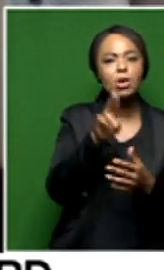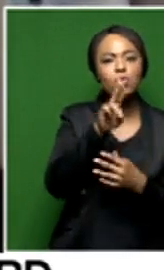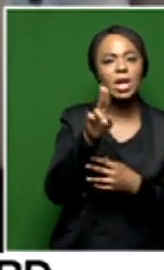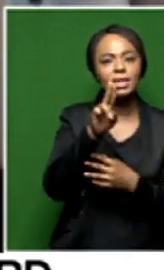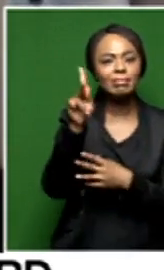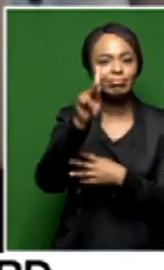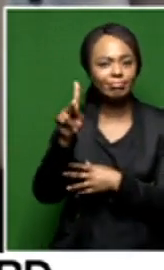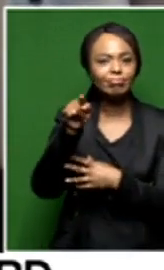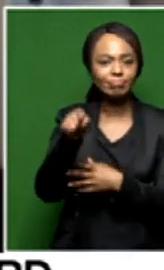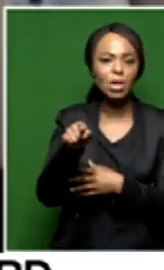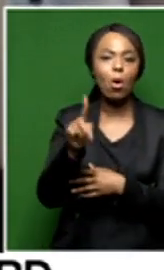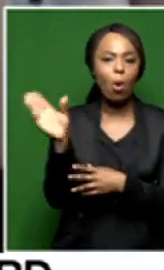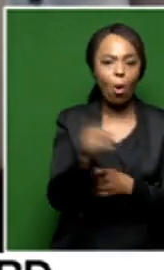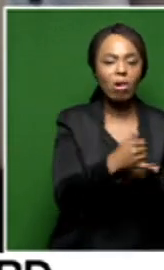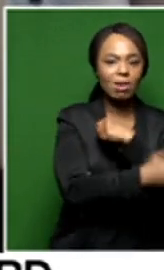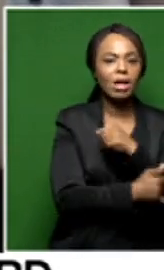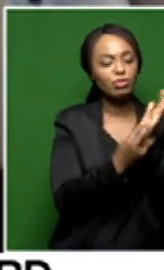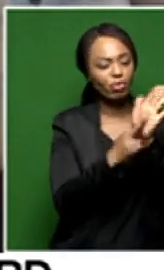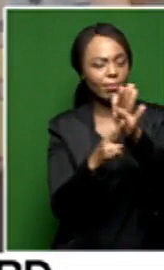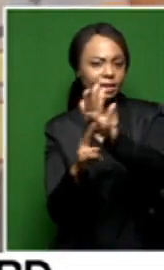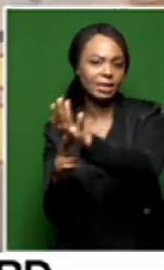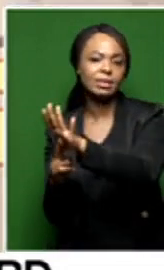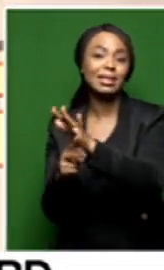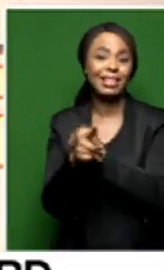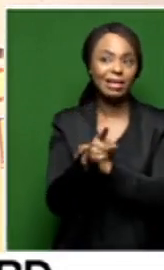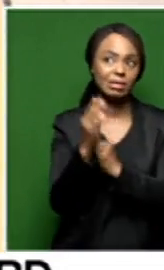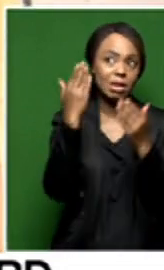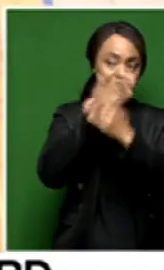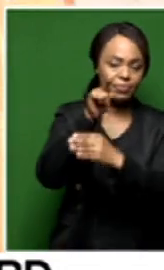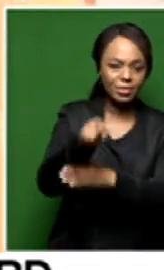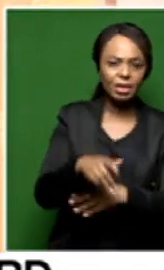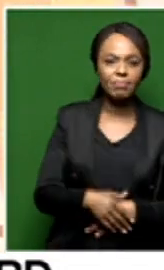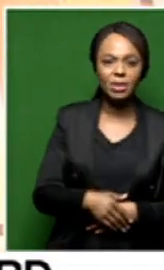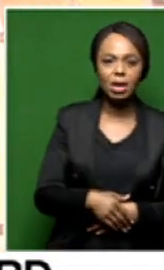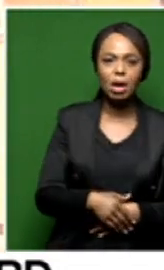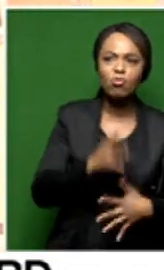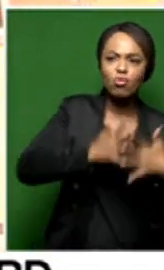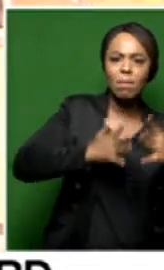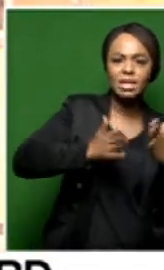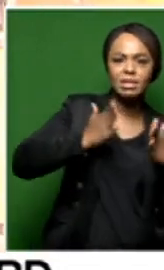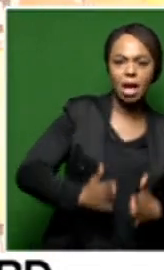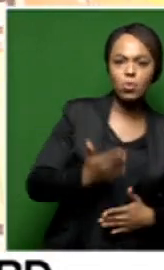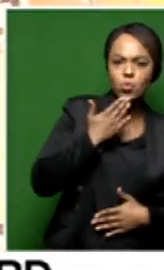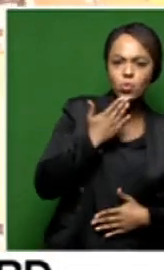will be represented at the evening. Yeah, you mentioned the cinematic experience. Which comedians do you have on the lineup?